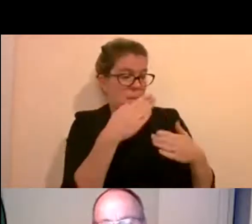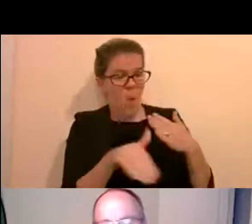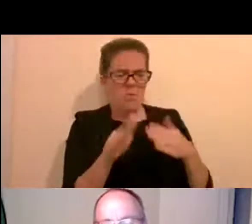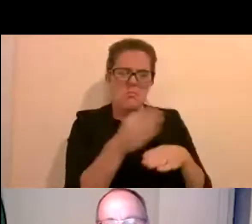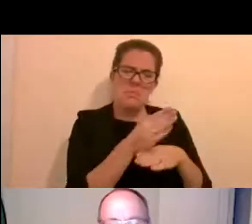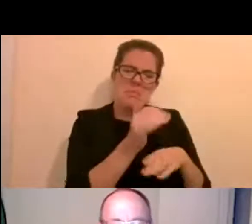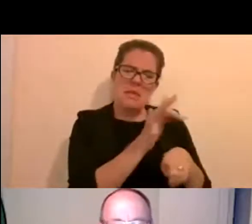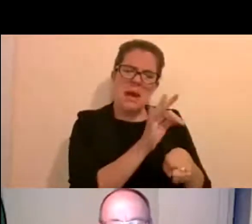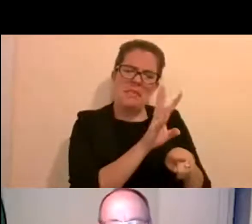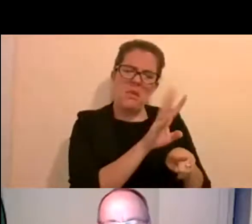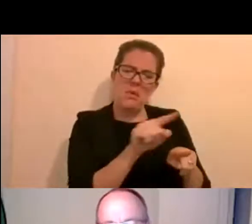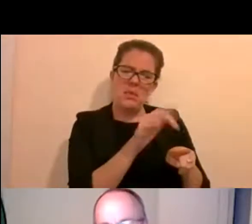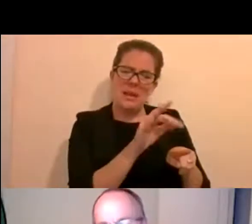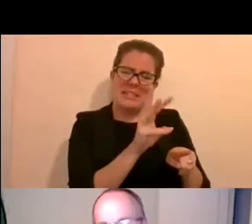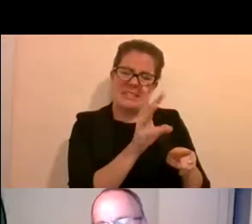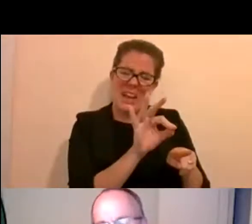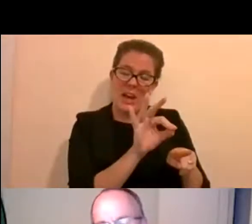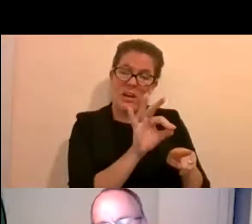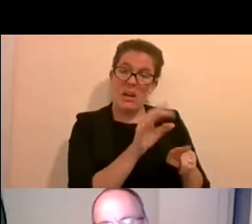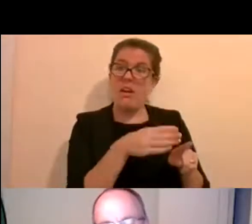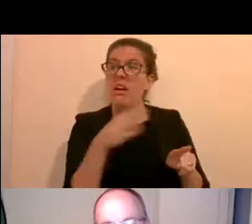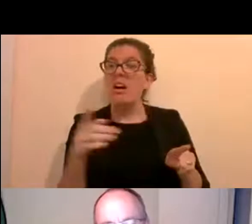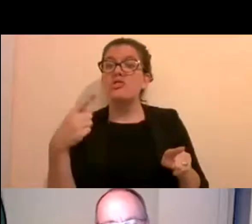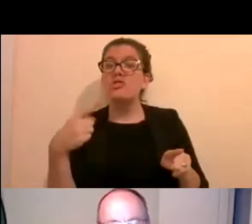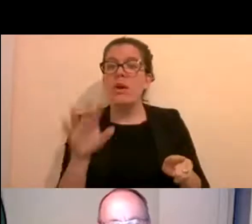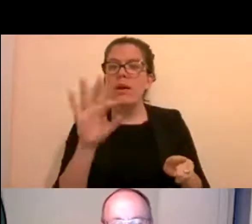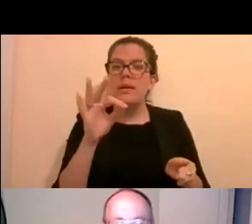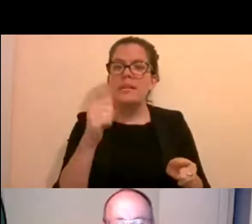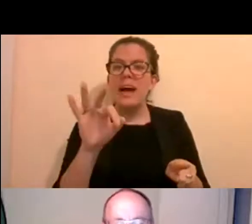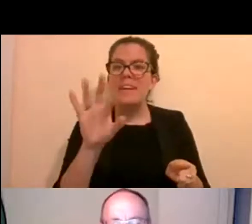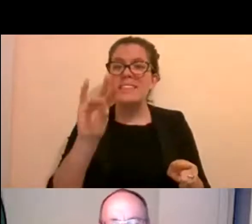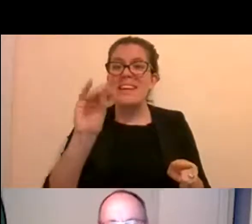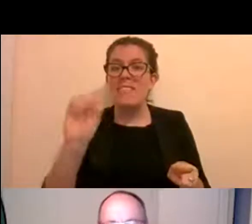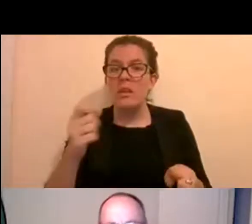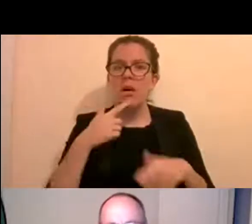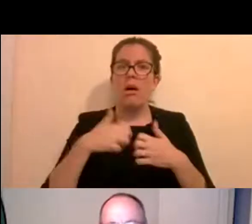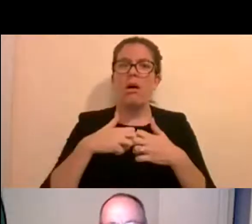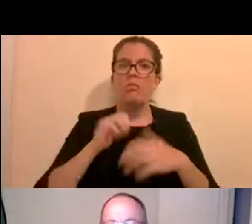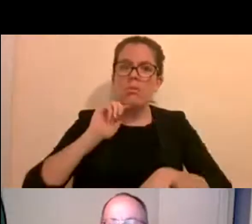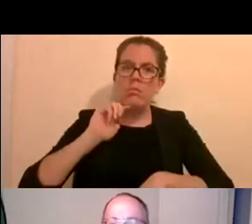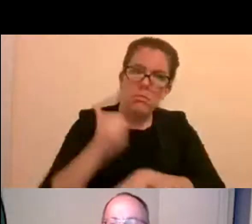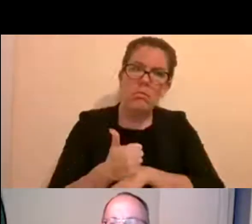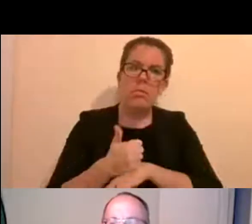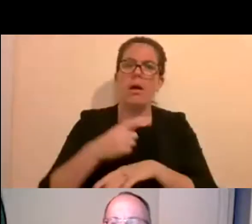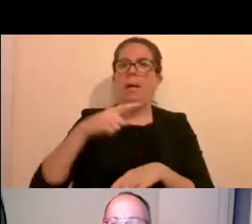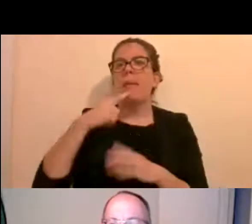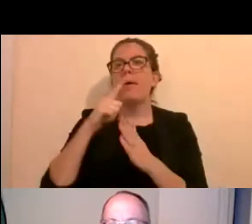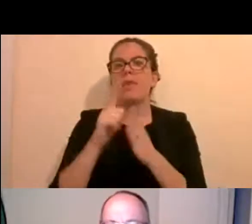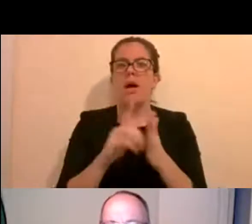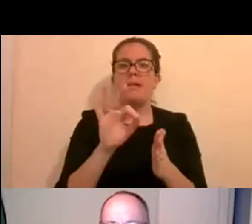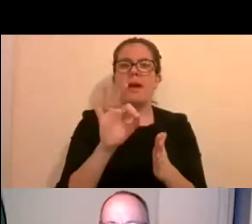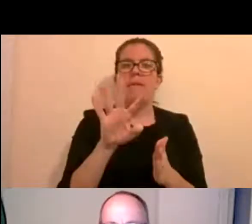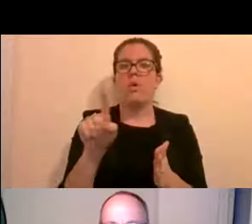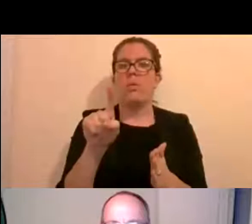basically the ADA and the Individuals with Disability Act, the Public Law 94-142. Now, these are all happening in the